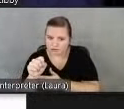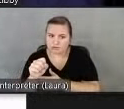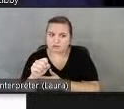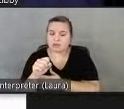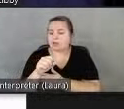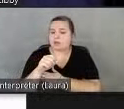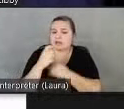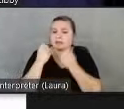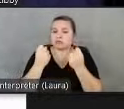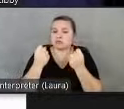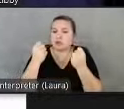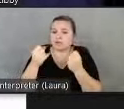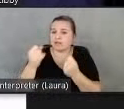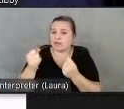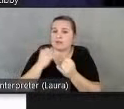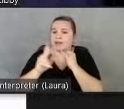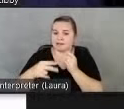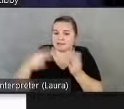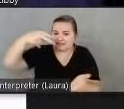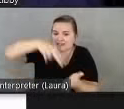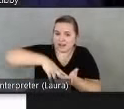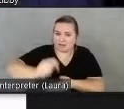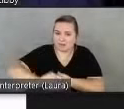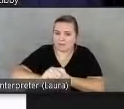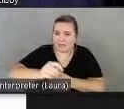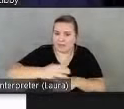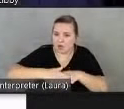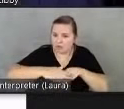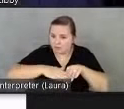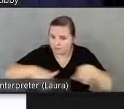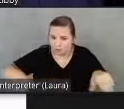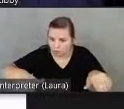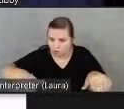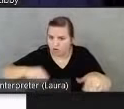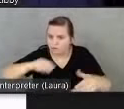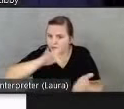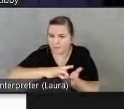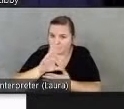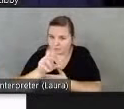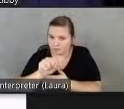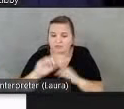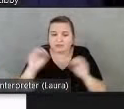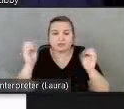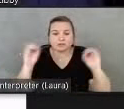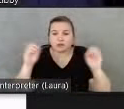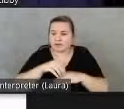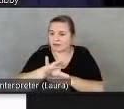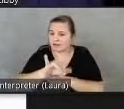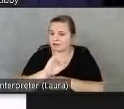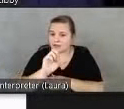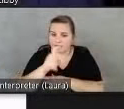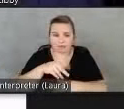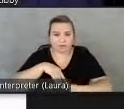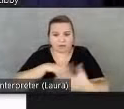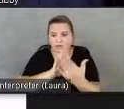just stand up and urinate in the middle of the floor of the classroom if he got frustrated. There was nothing in his IEP that addressed behavior change goals.